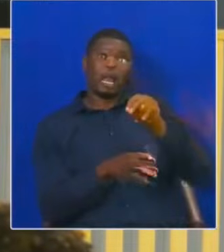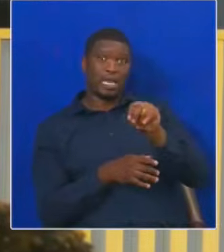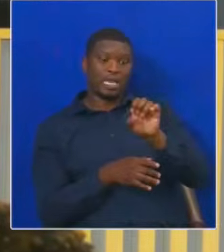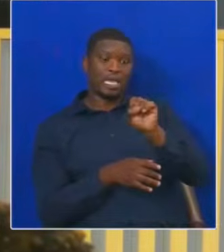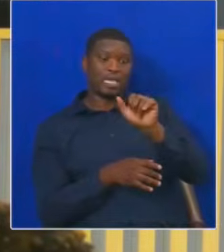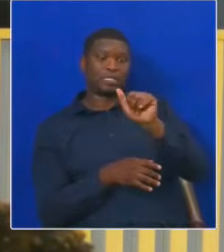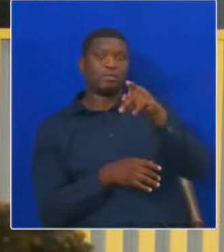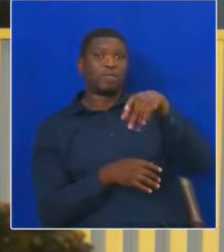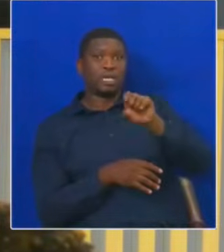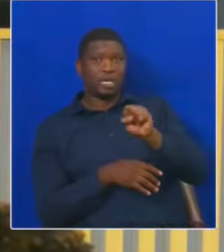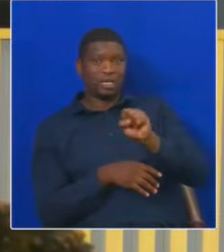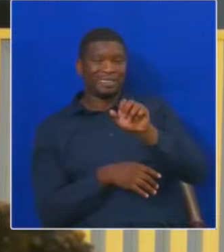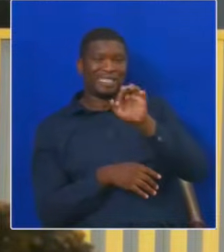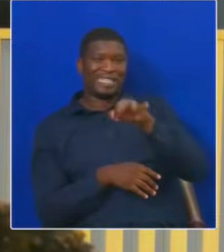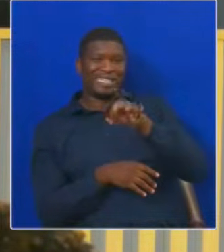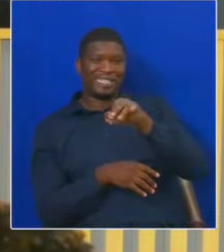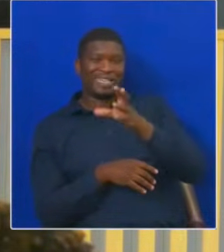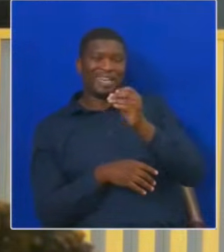697 of